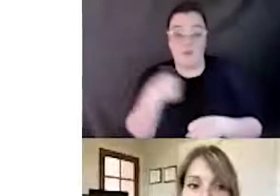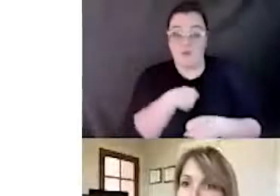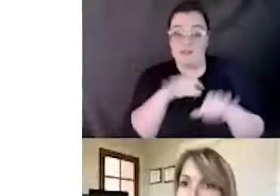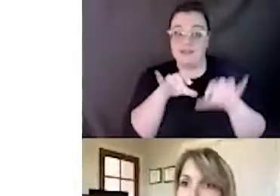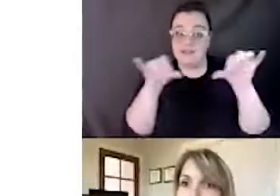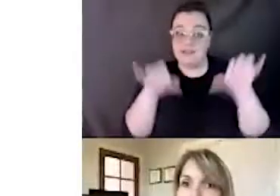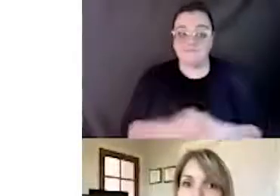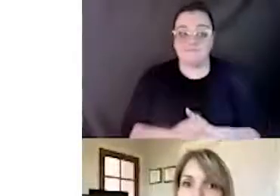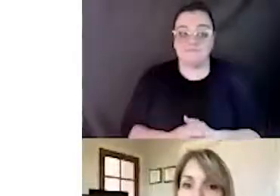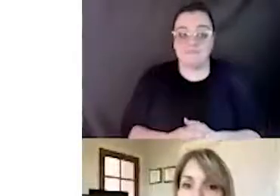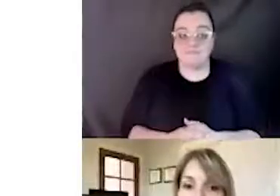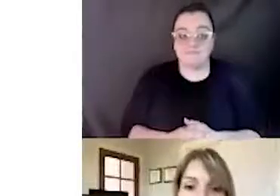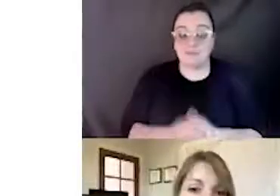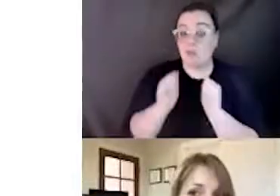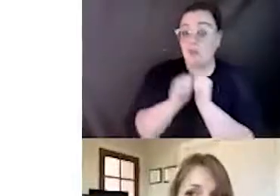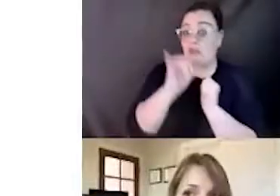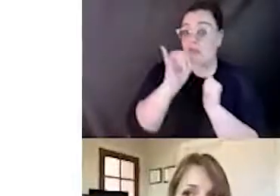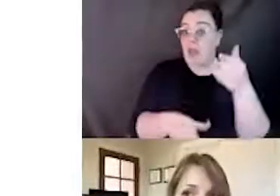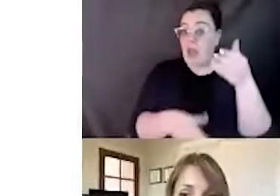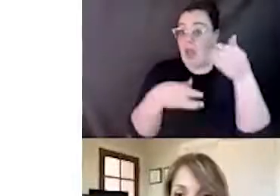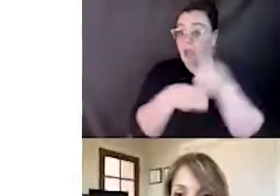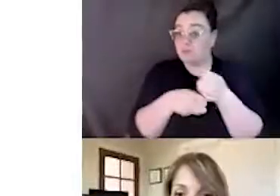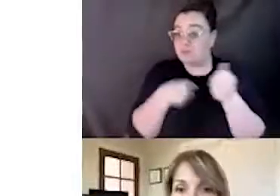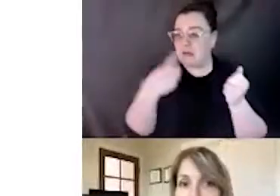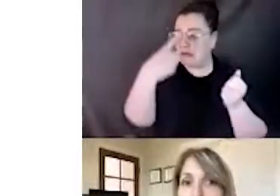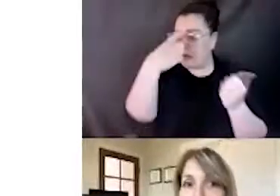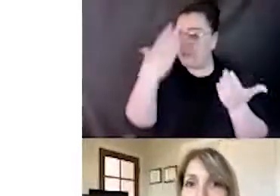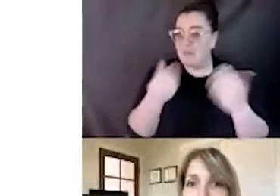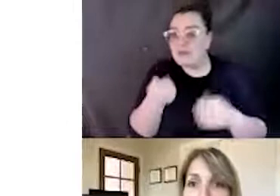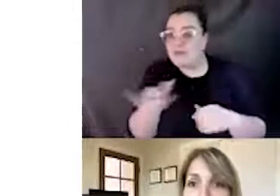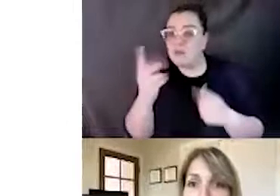with that, I thank you. And I think I have time for a couple questions.